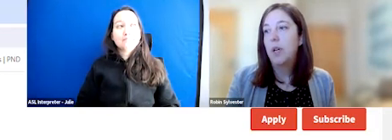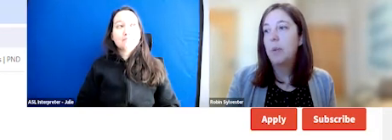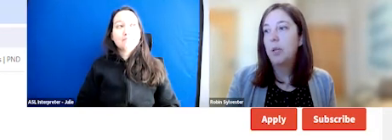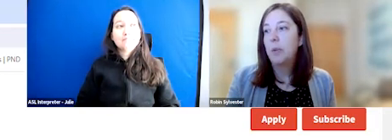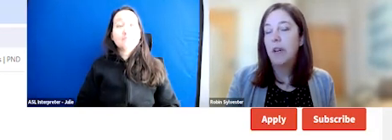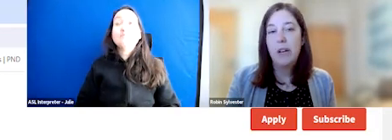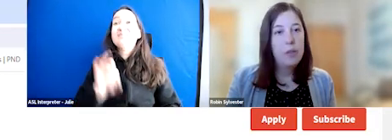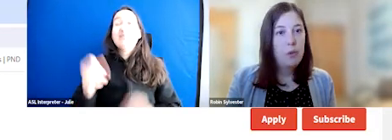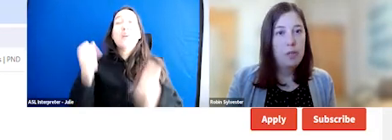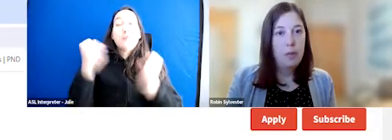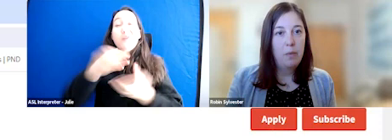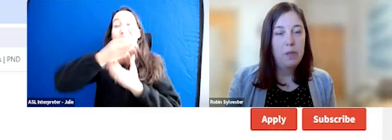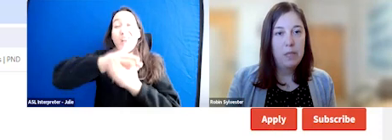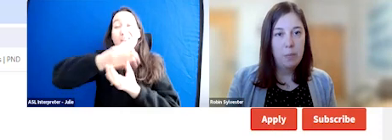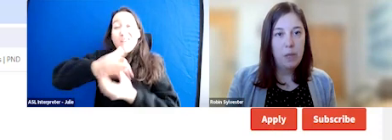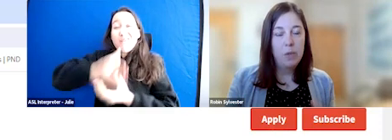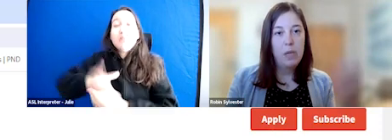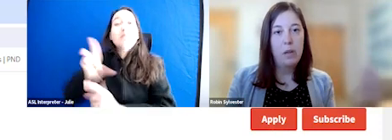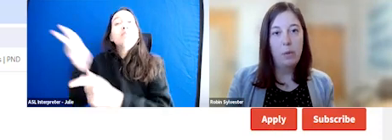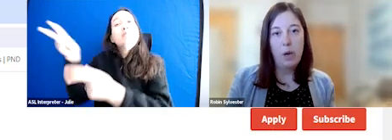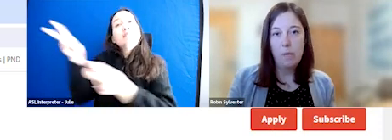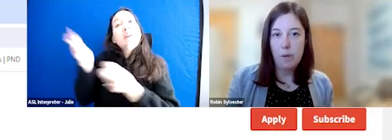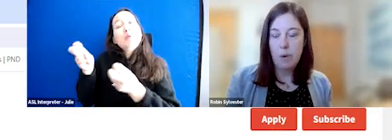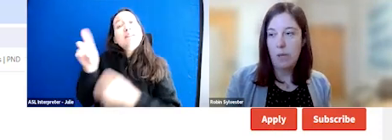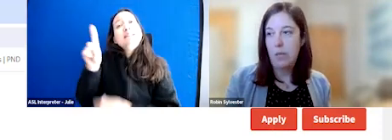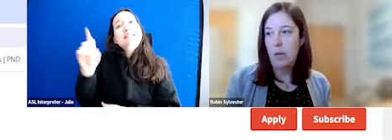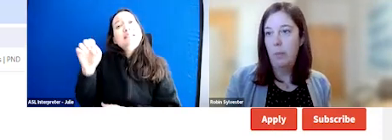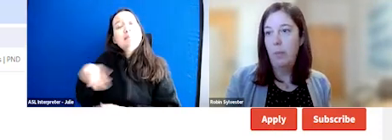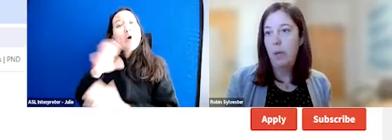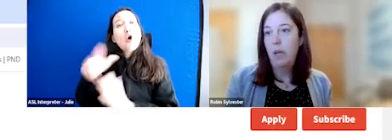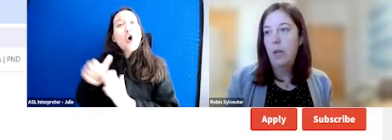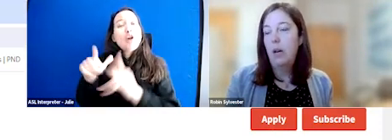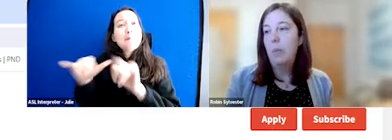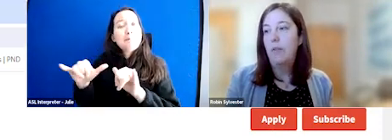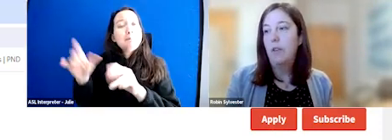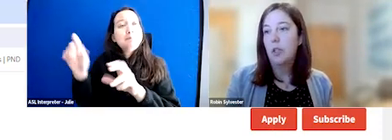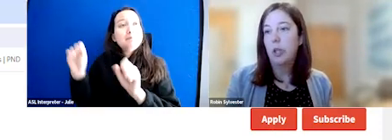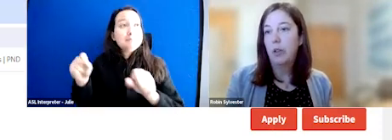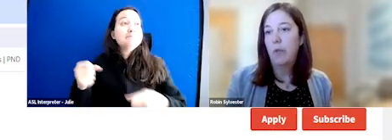If there are multiple files, you can download the zip and it will download all of them at one time.